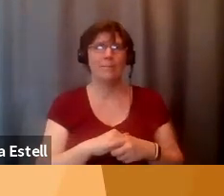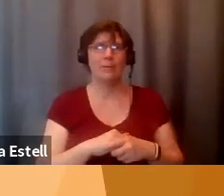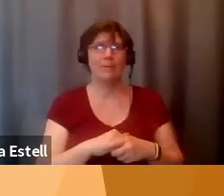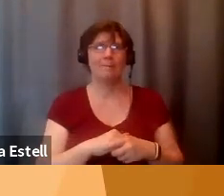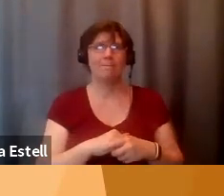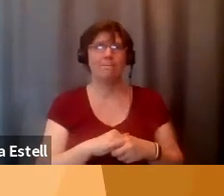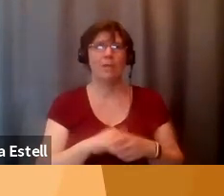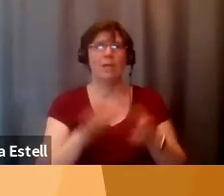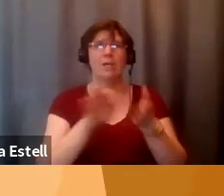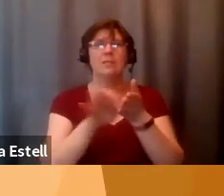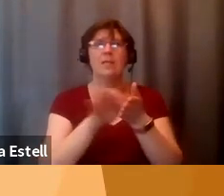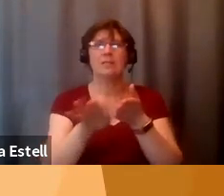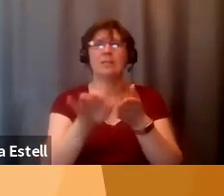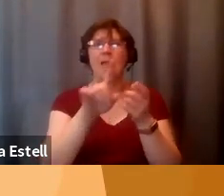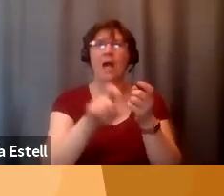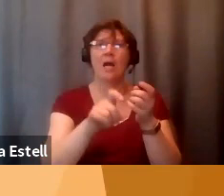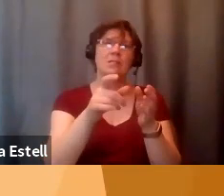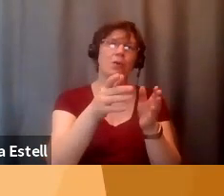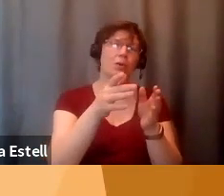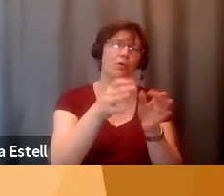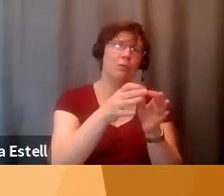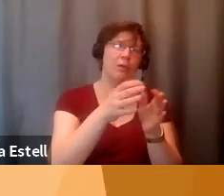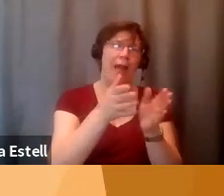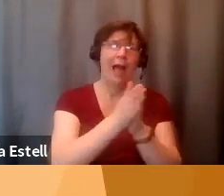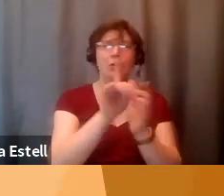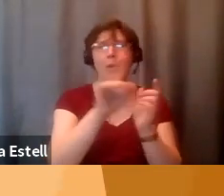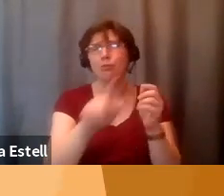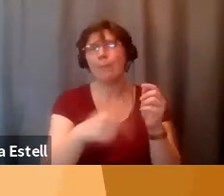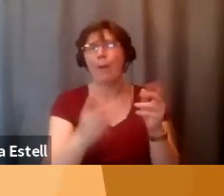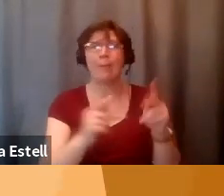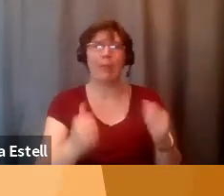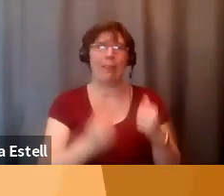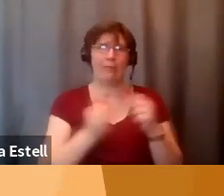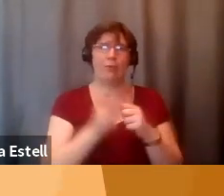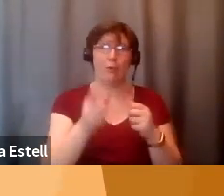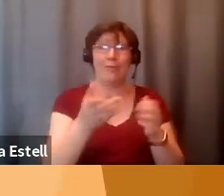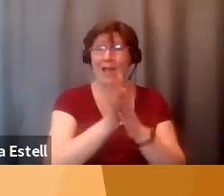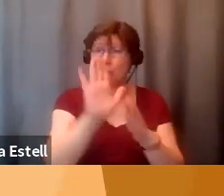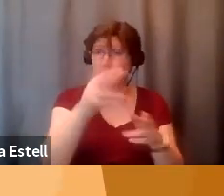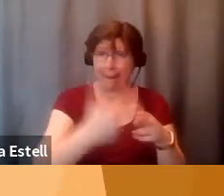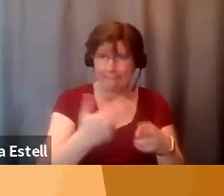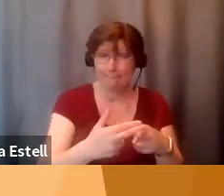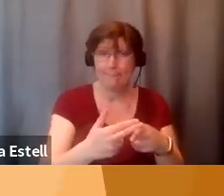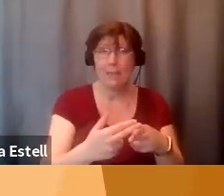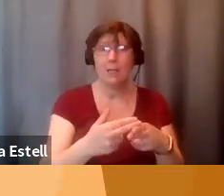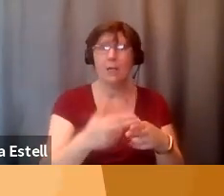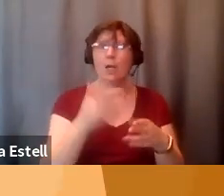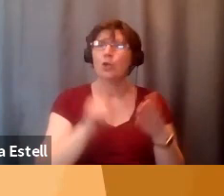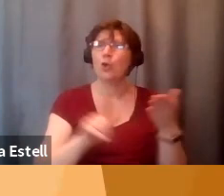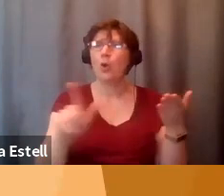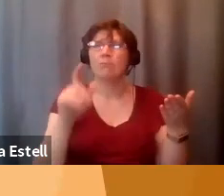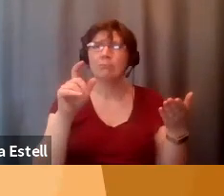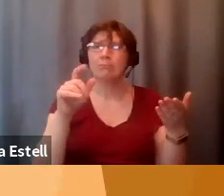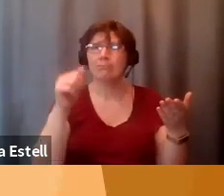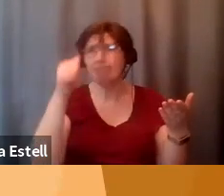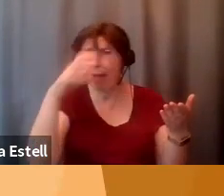The census asks these questions about the people who live with you. So they would ask you your name, what is your sex or your